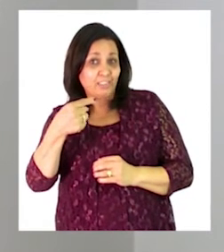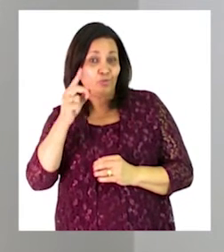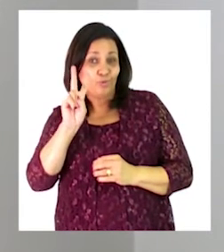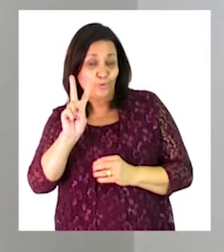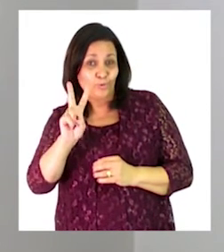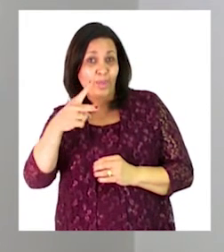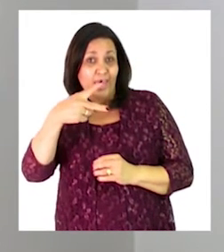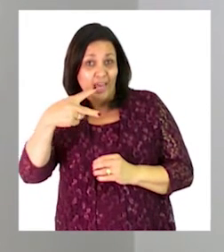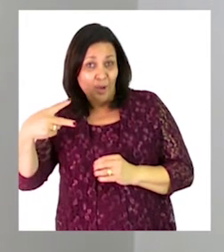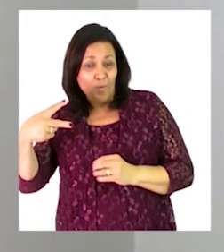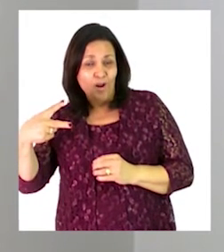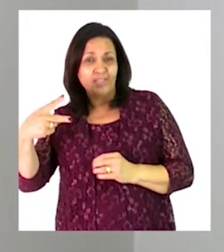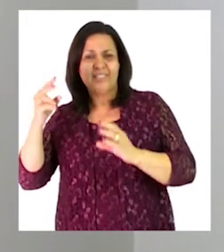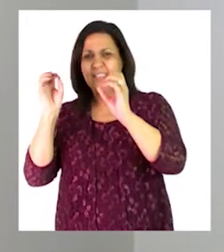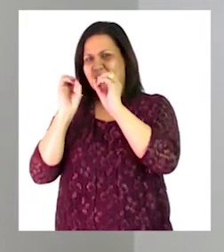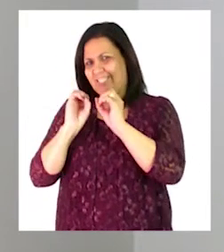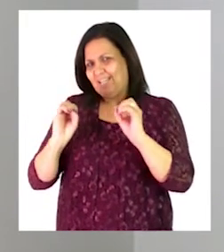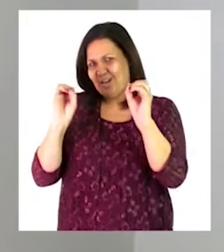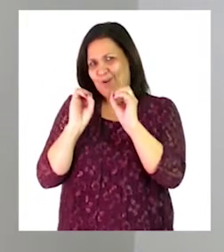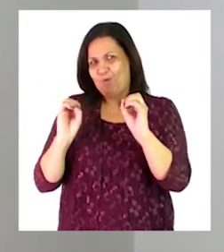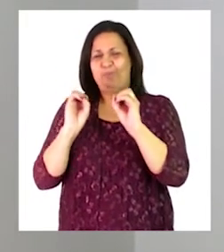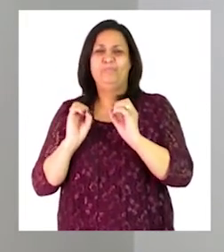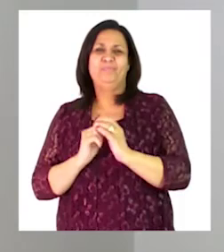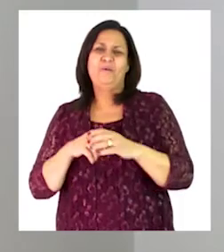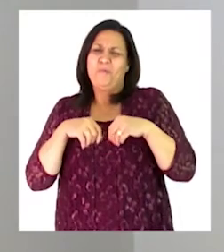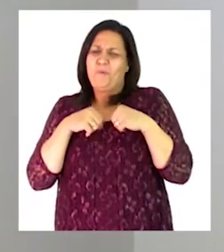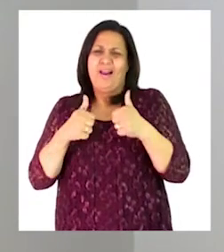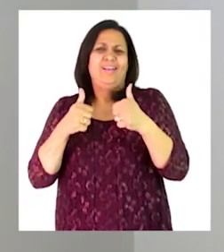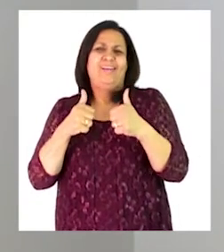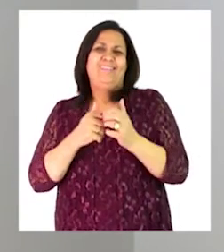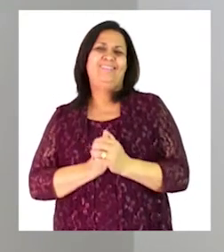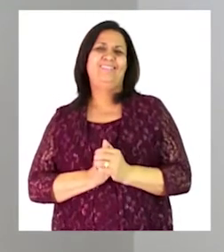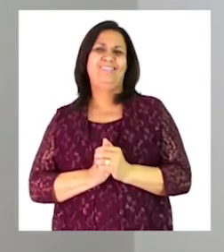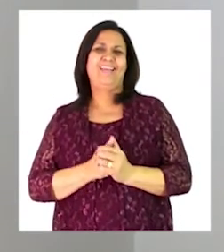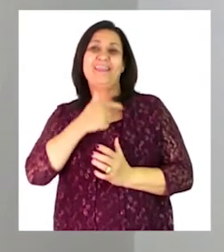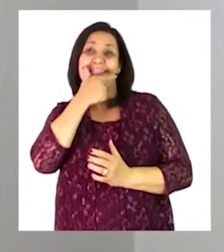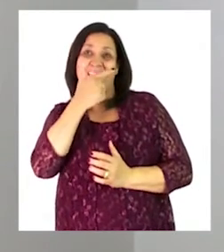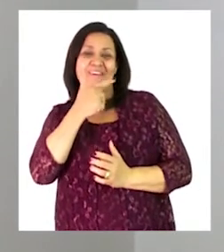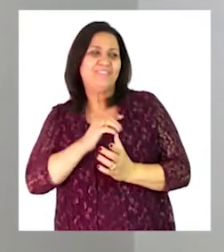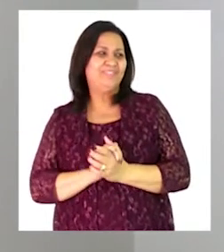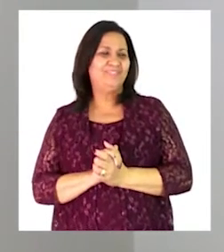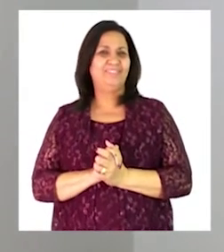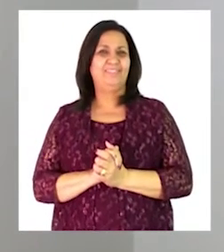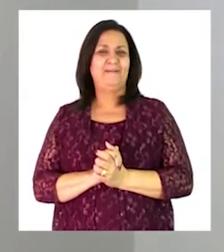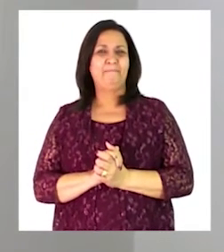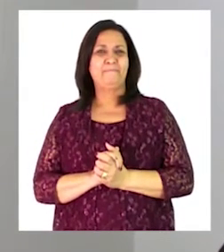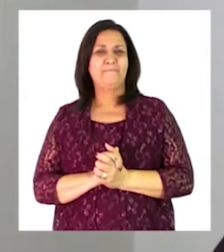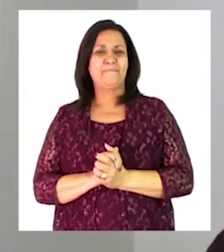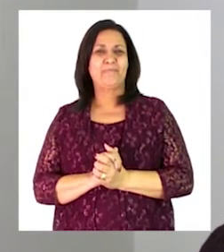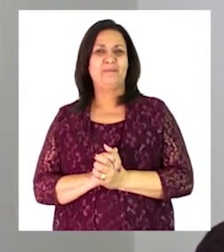minus 2 is 0. Well done, my friend. Thank you very much. Let's go